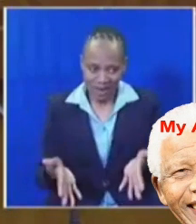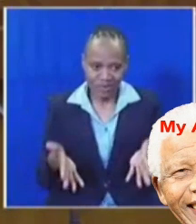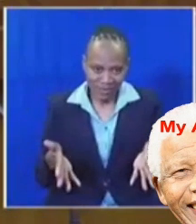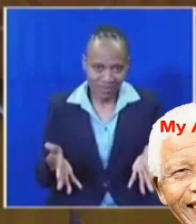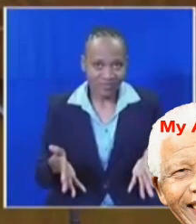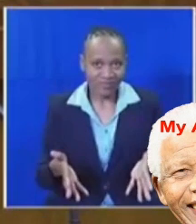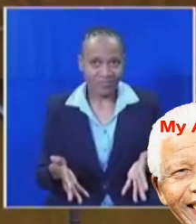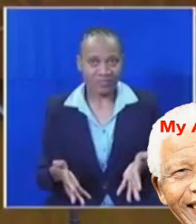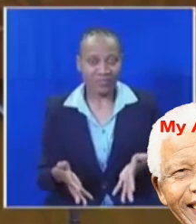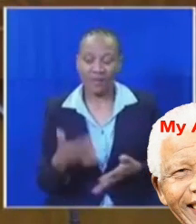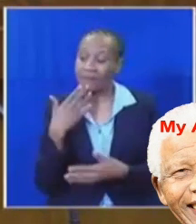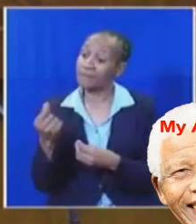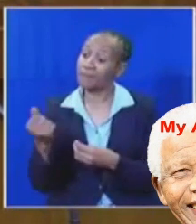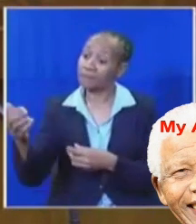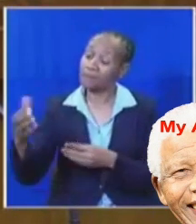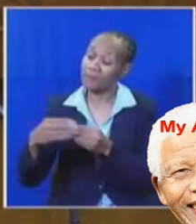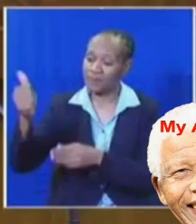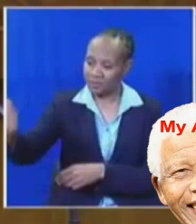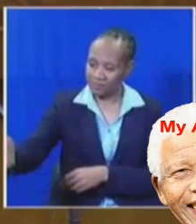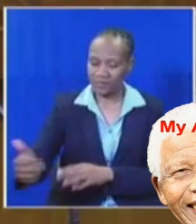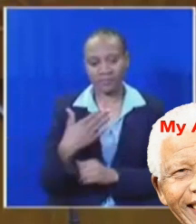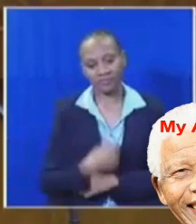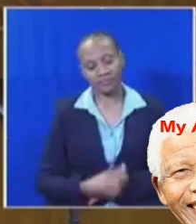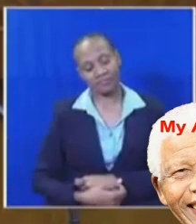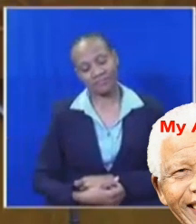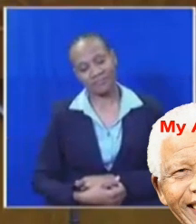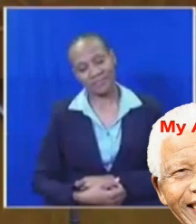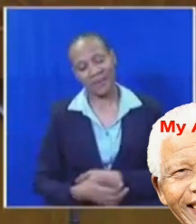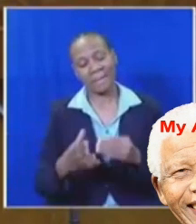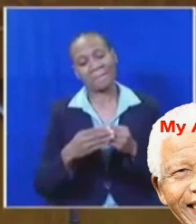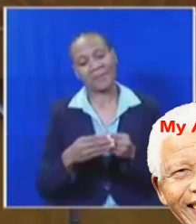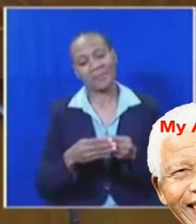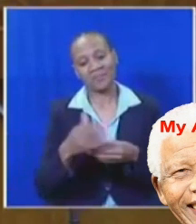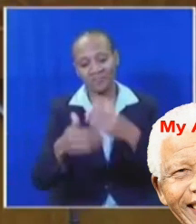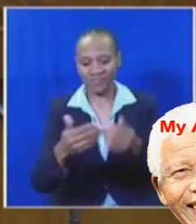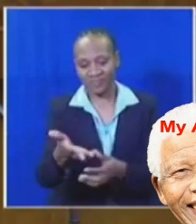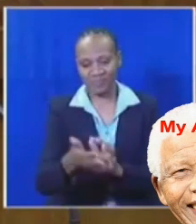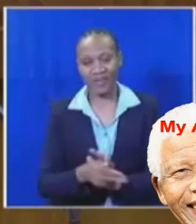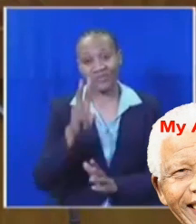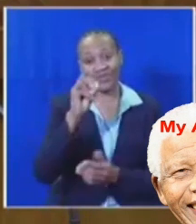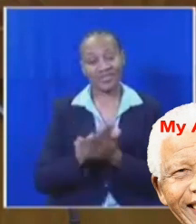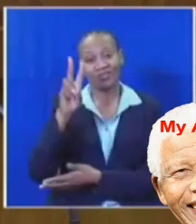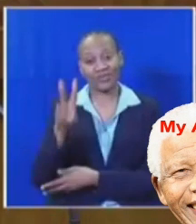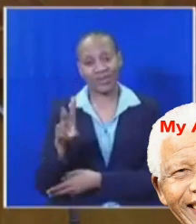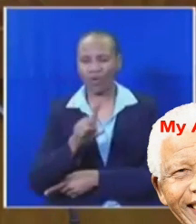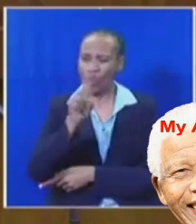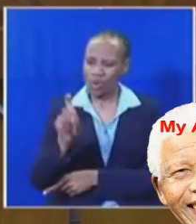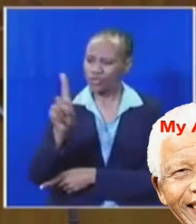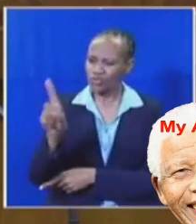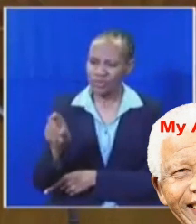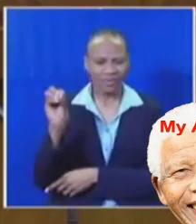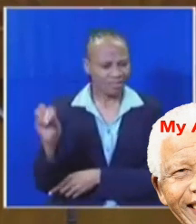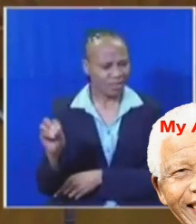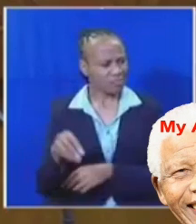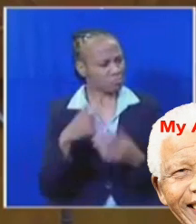Member, can you take your seat? Honorable Bongo, can you please conclude? In 2012, questions were raised about the deal between